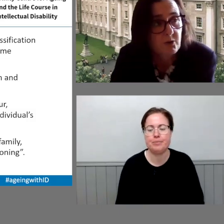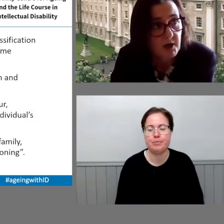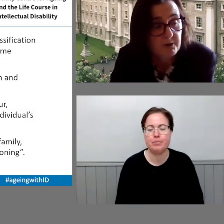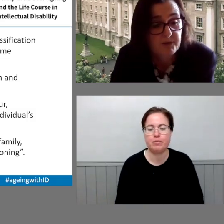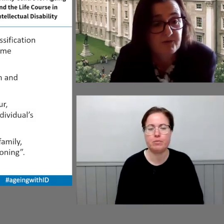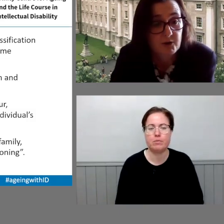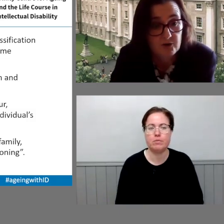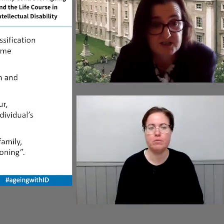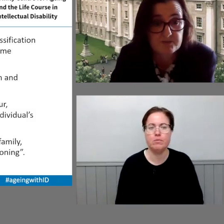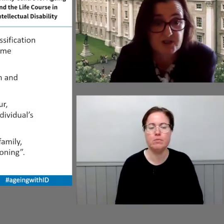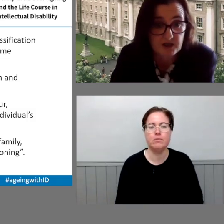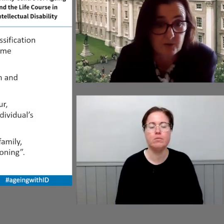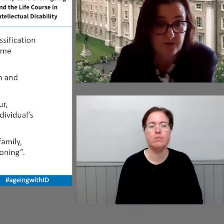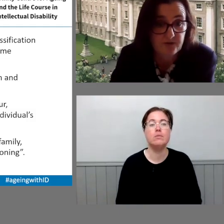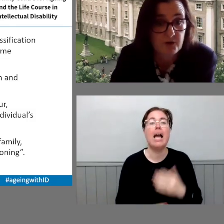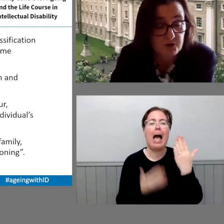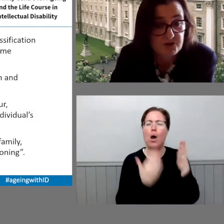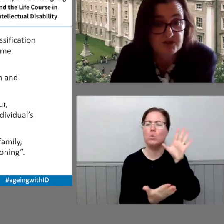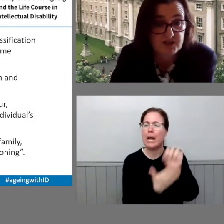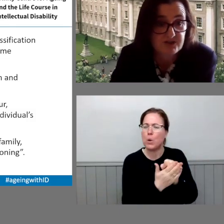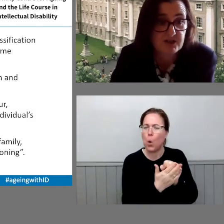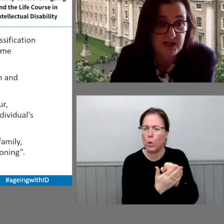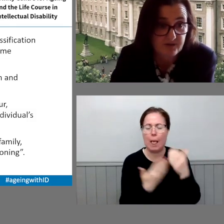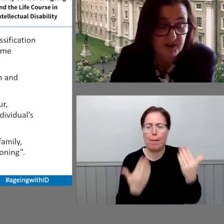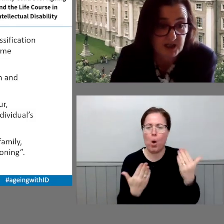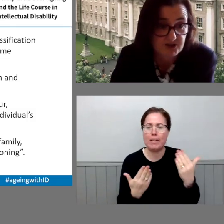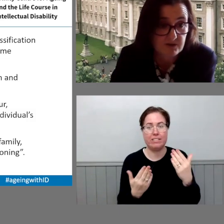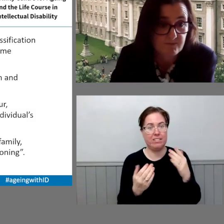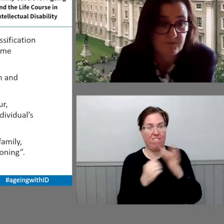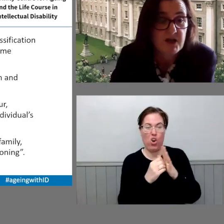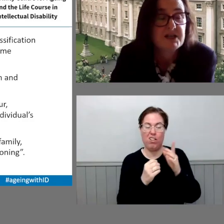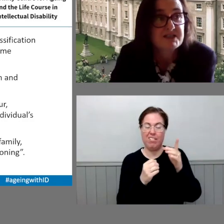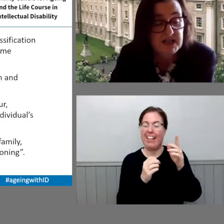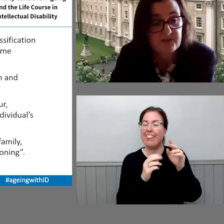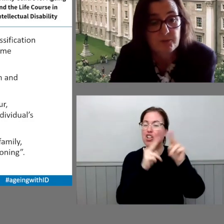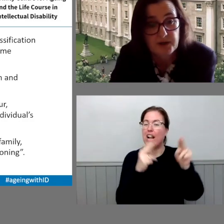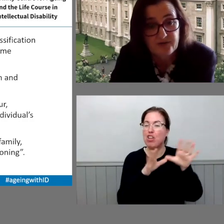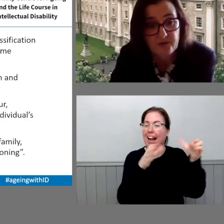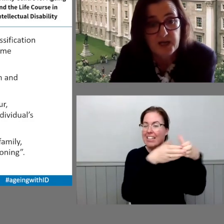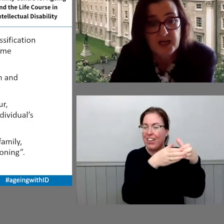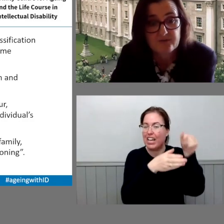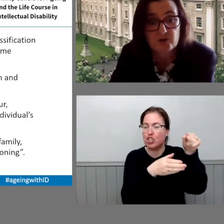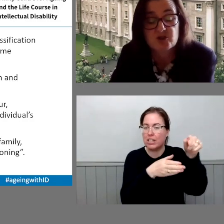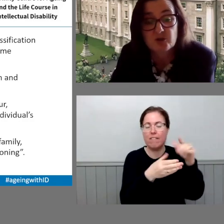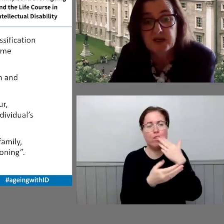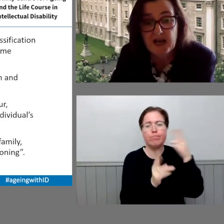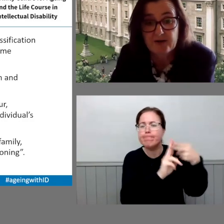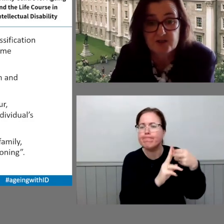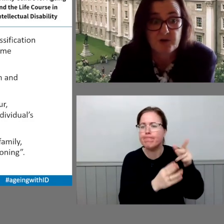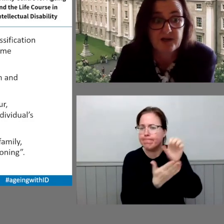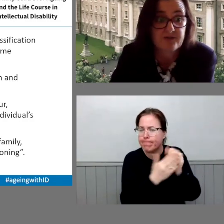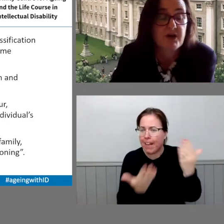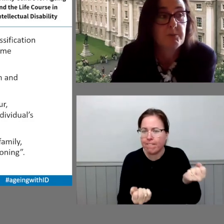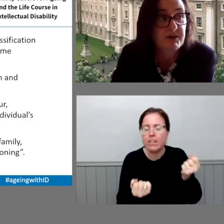The current requirements for autism diagnosis under international classification state that a person's behaviour should